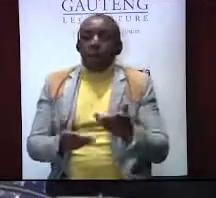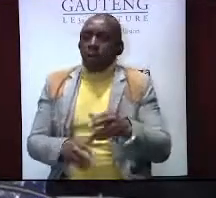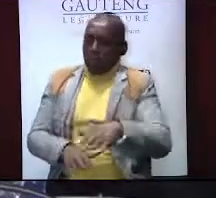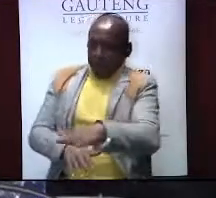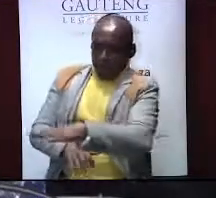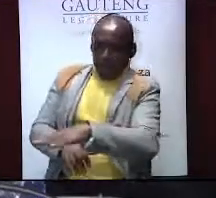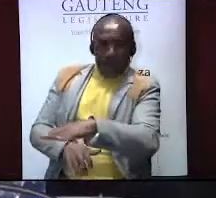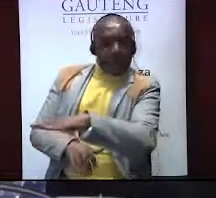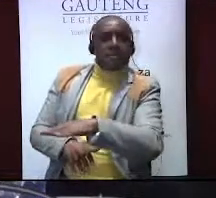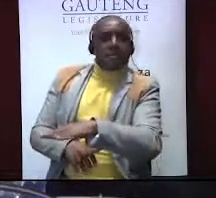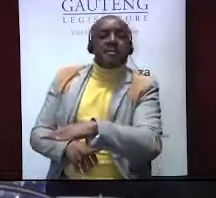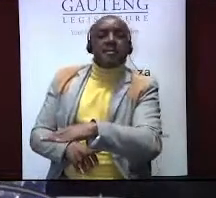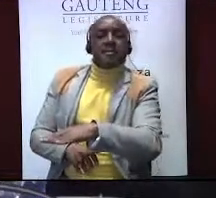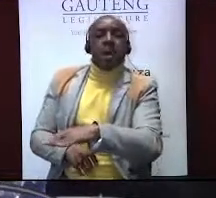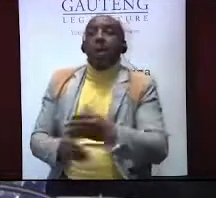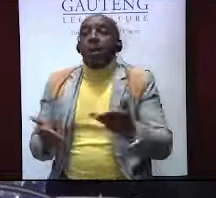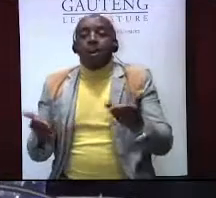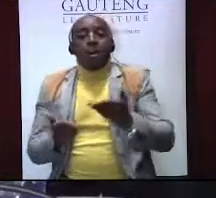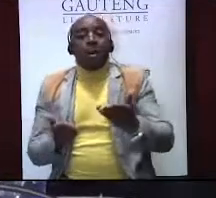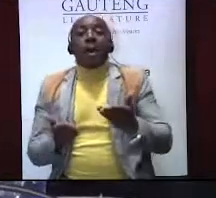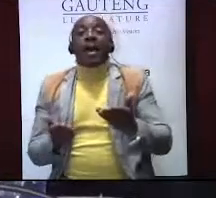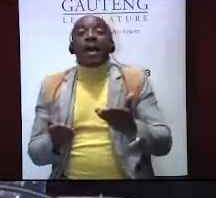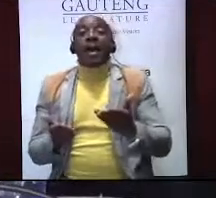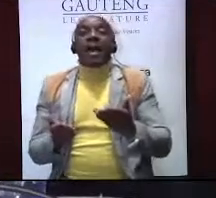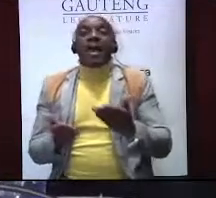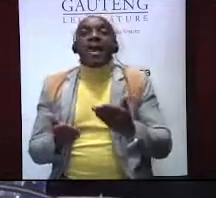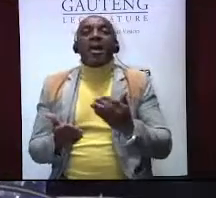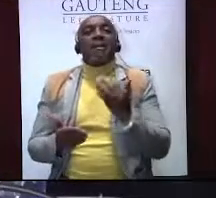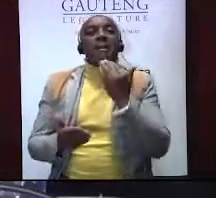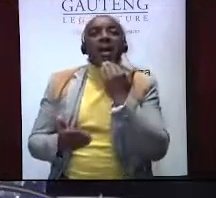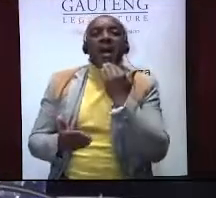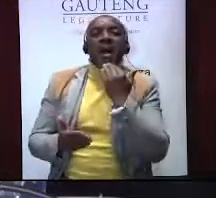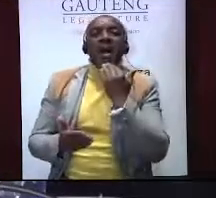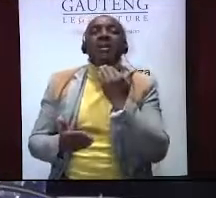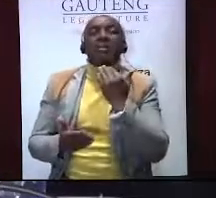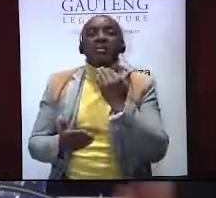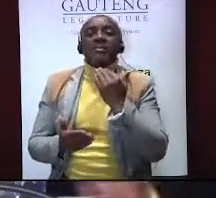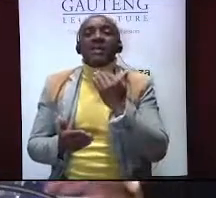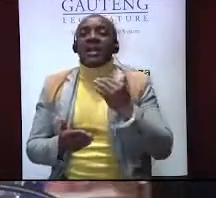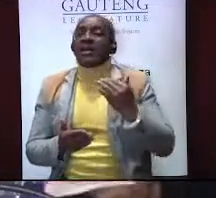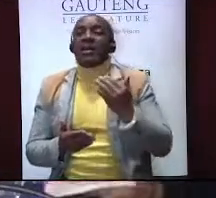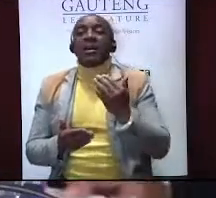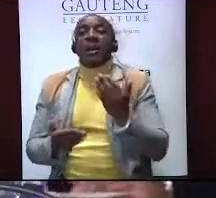the tents where the daughters of